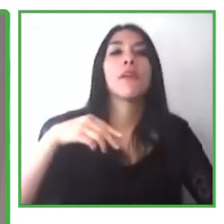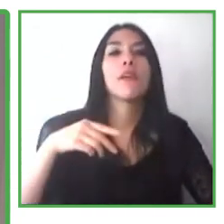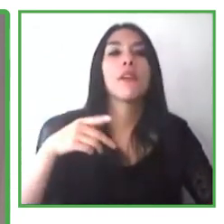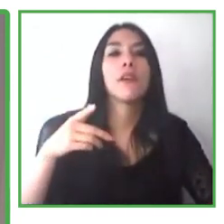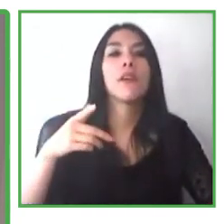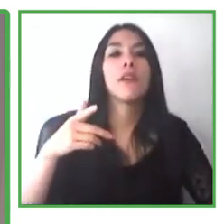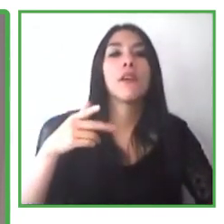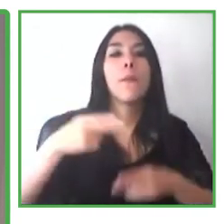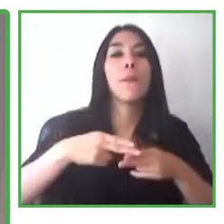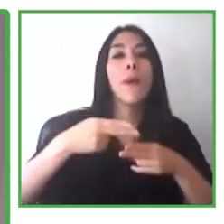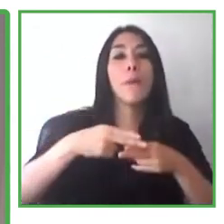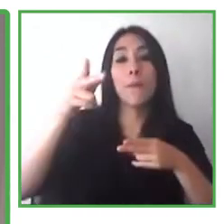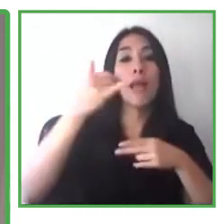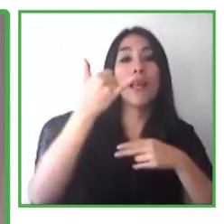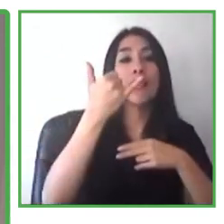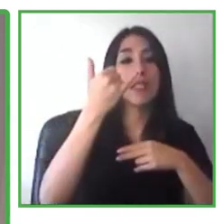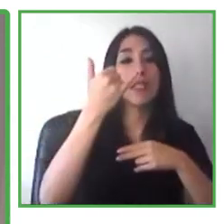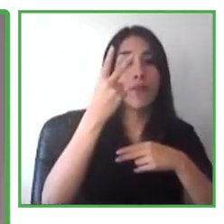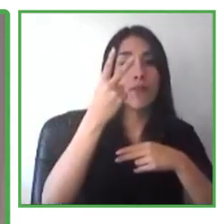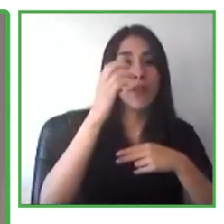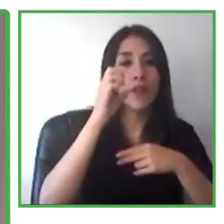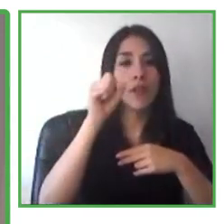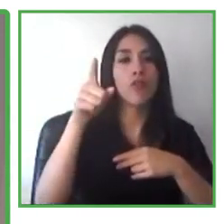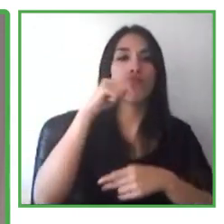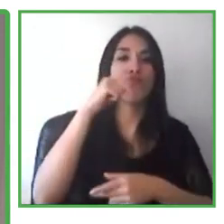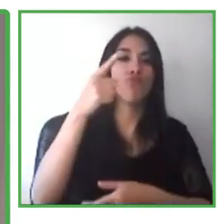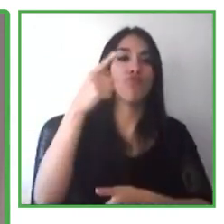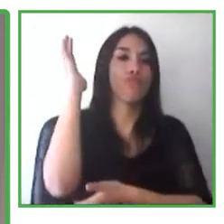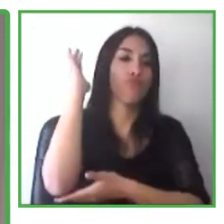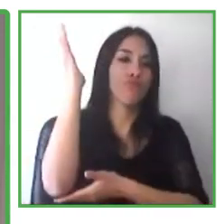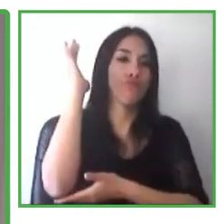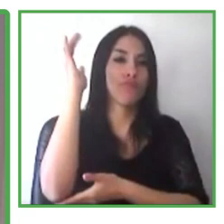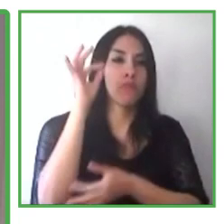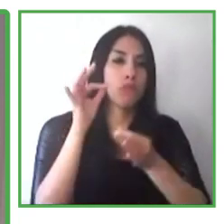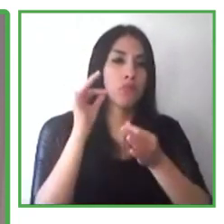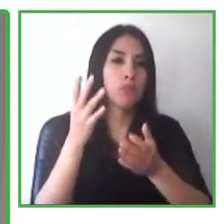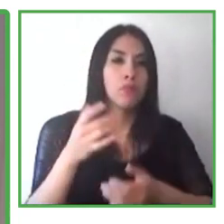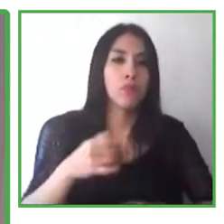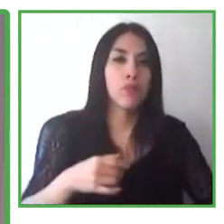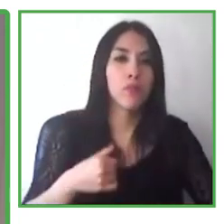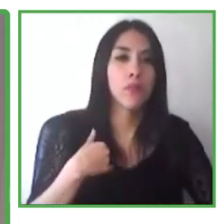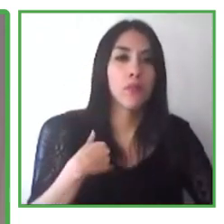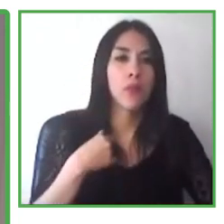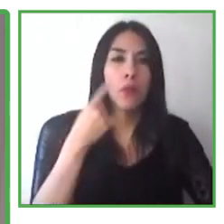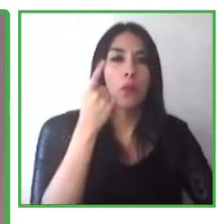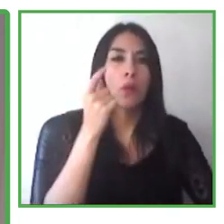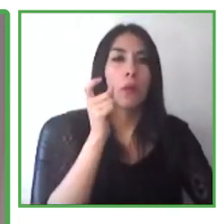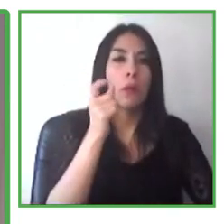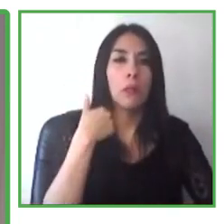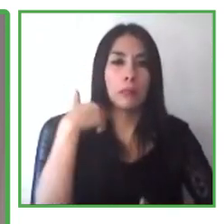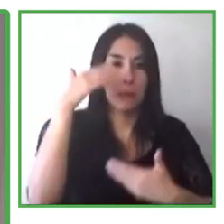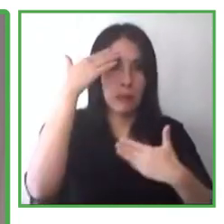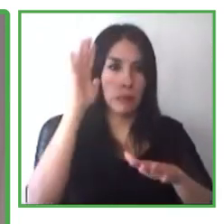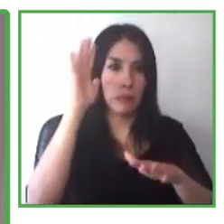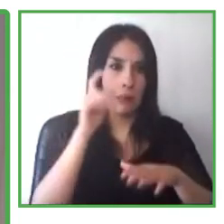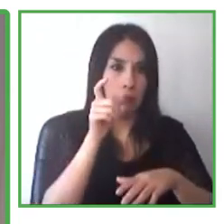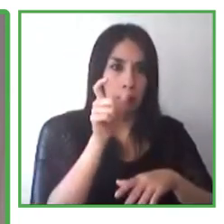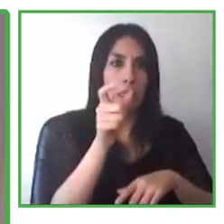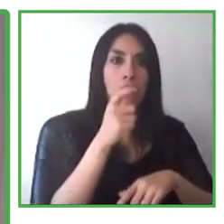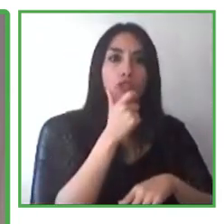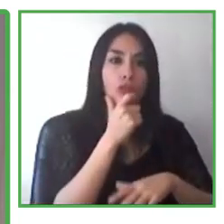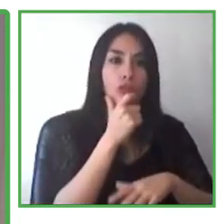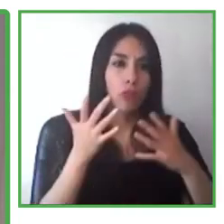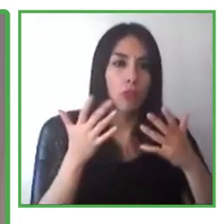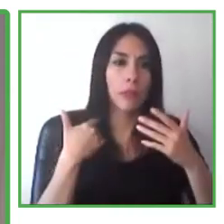speaking folks that doesn't speak other languages so well. But Eves started his career at IBM a number of years ago. I won't say how many years ago,